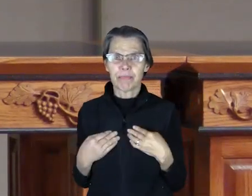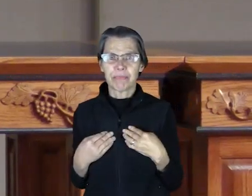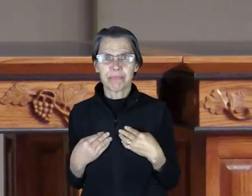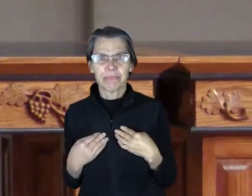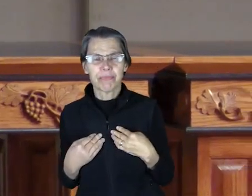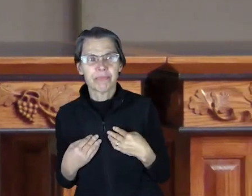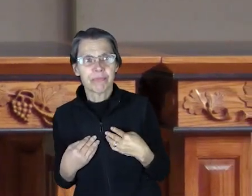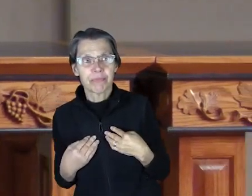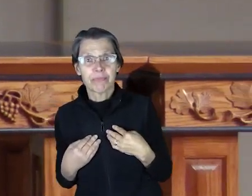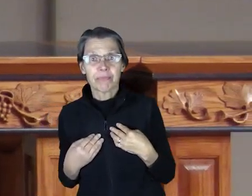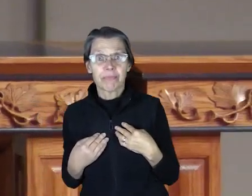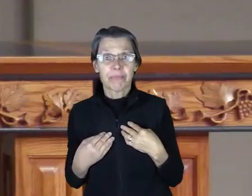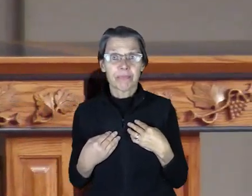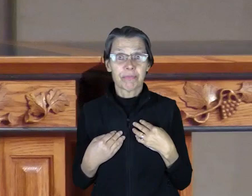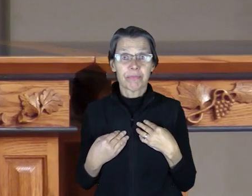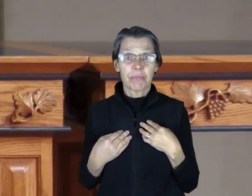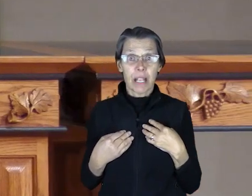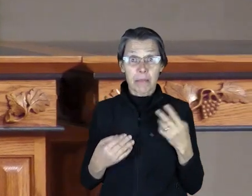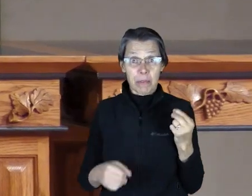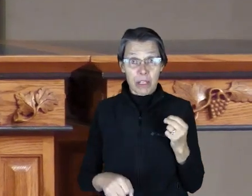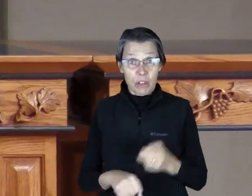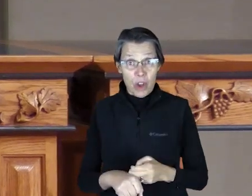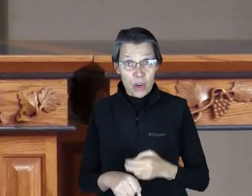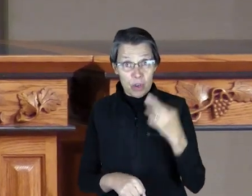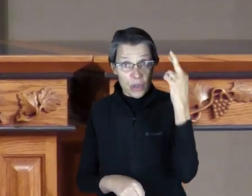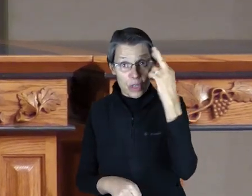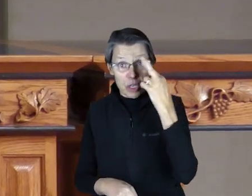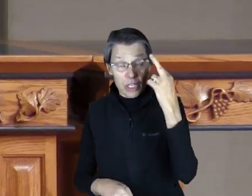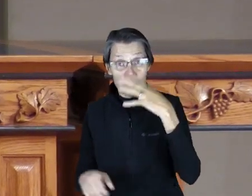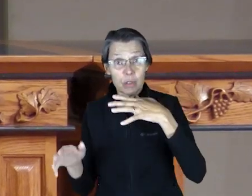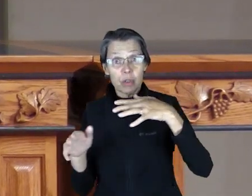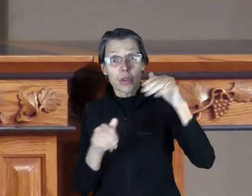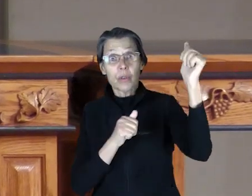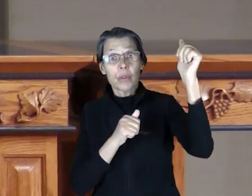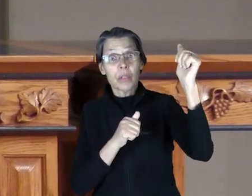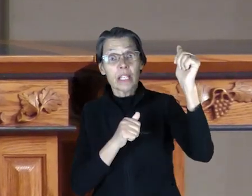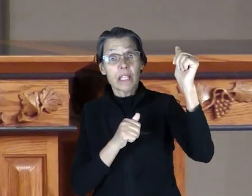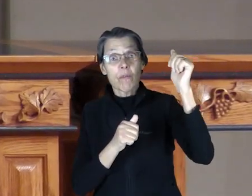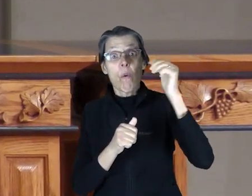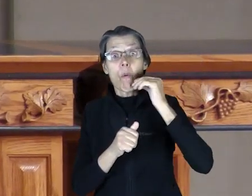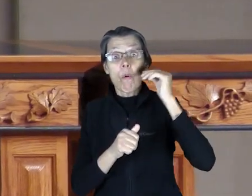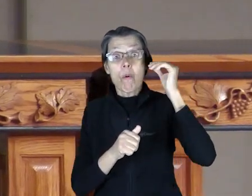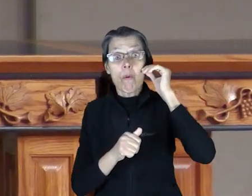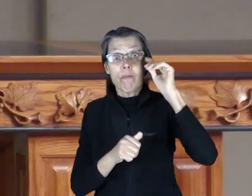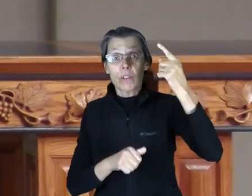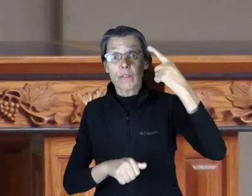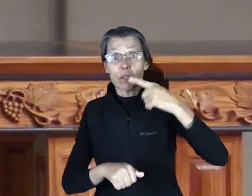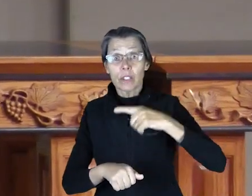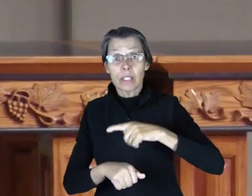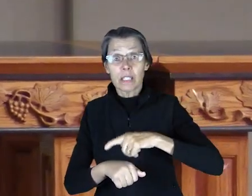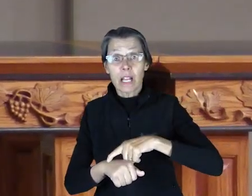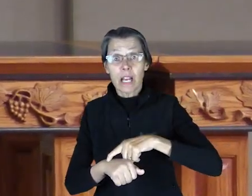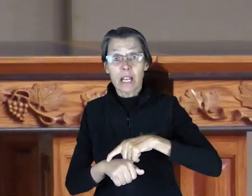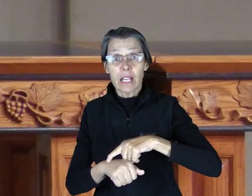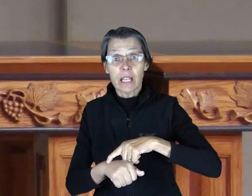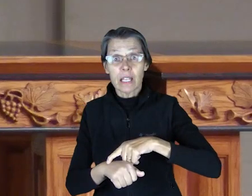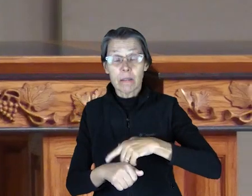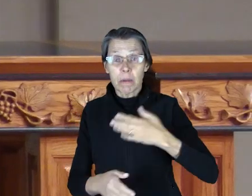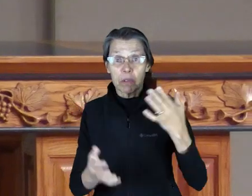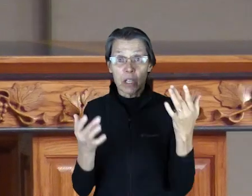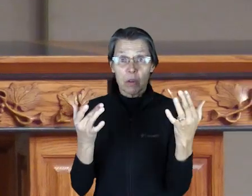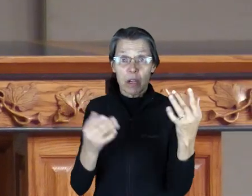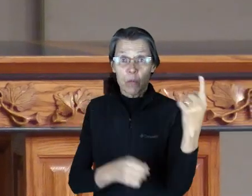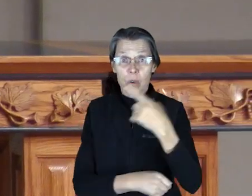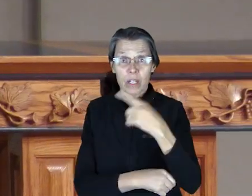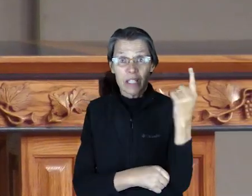Maybe the hardest thing is realizing that after you go off to college or you move out for the first time, it's like they wait maybe a day and then they